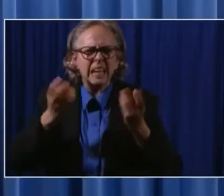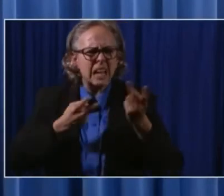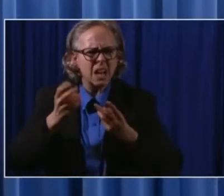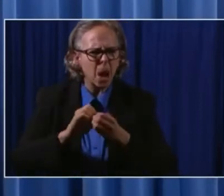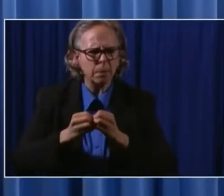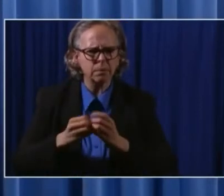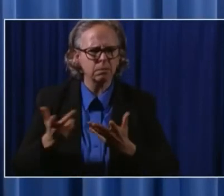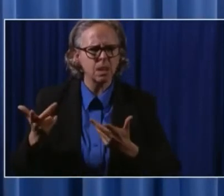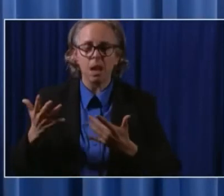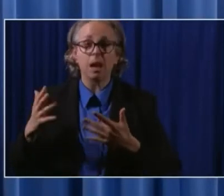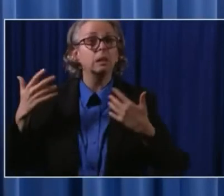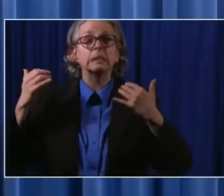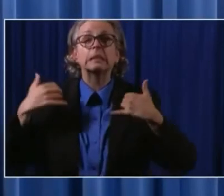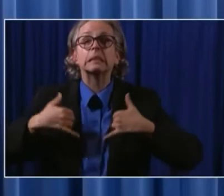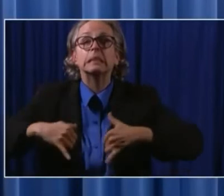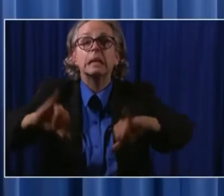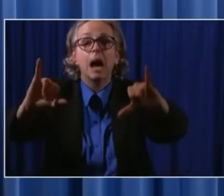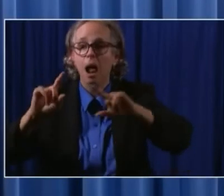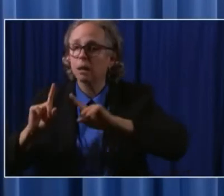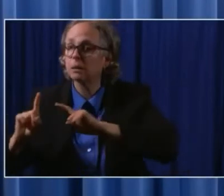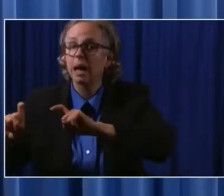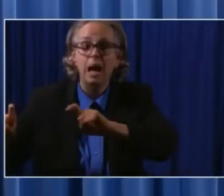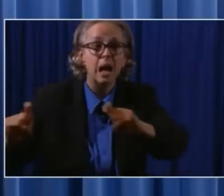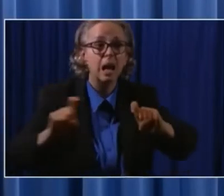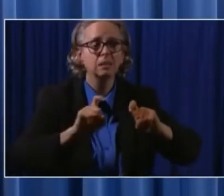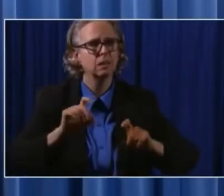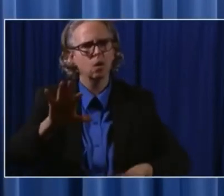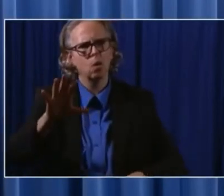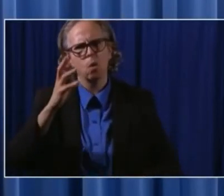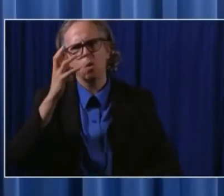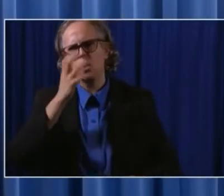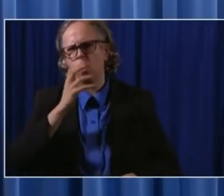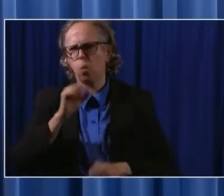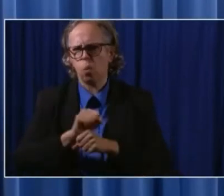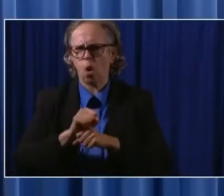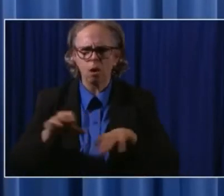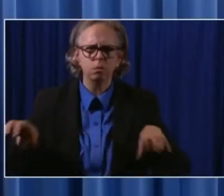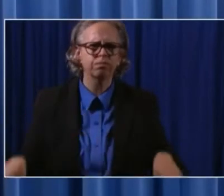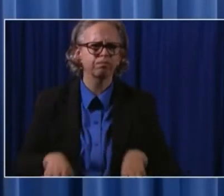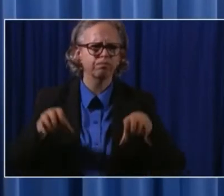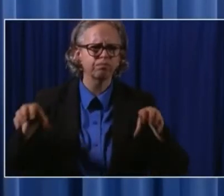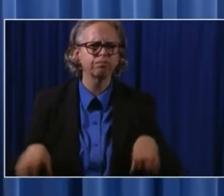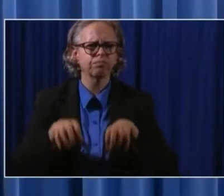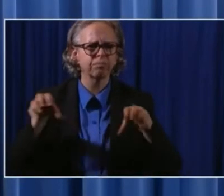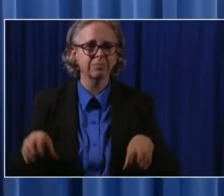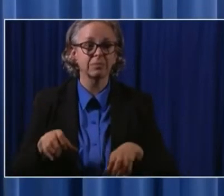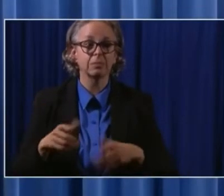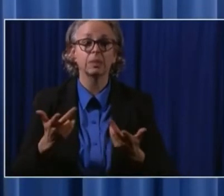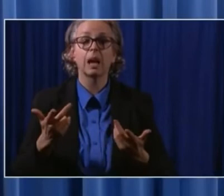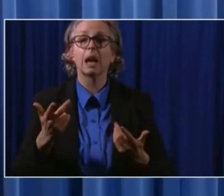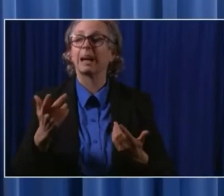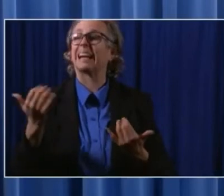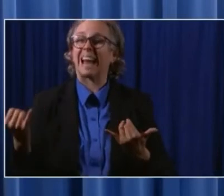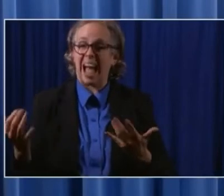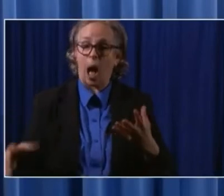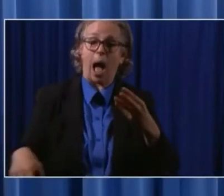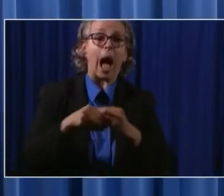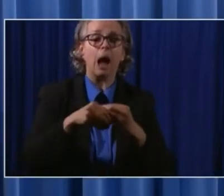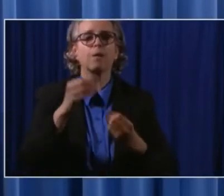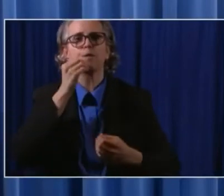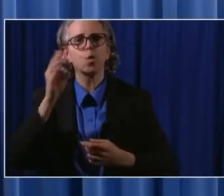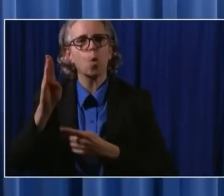from. They're doing a bang-up job. They're also working in the food banks. So we have requested